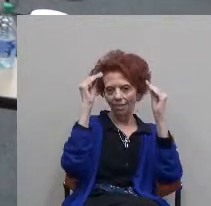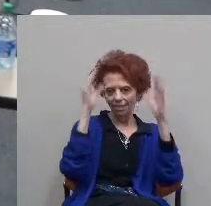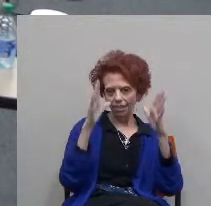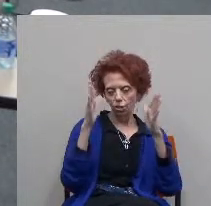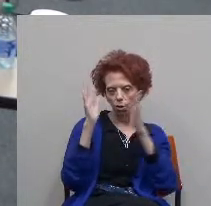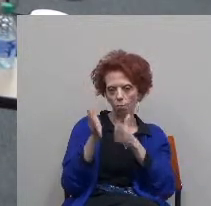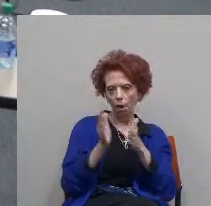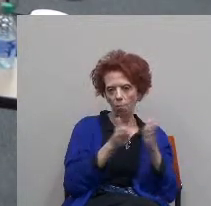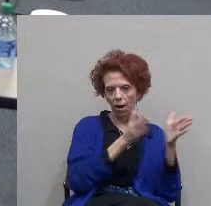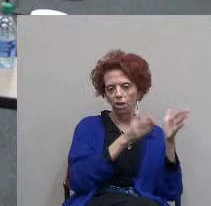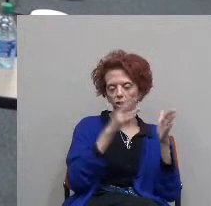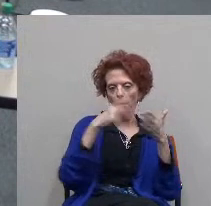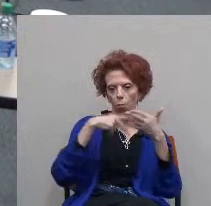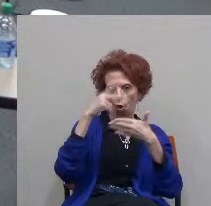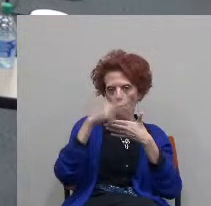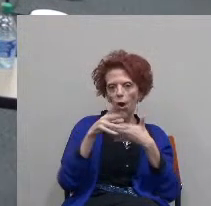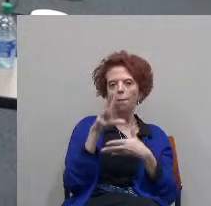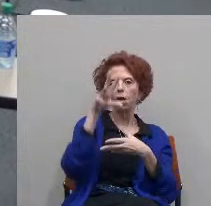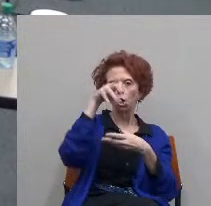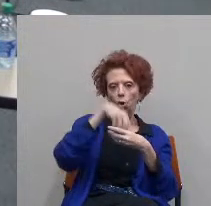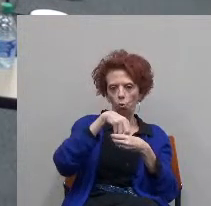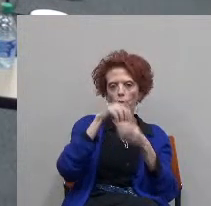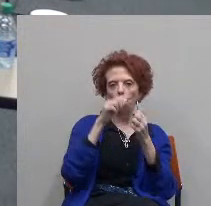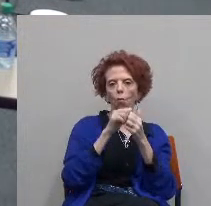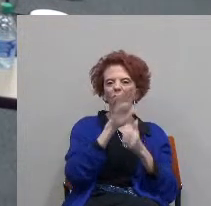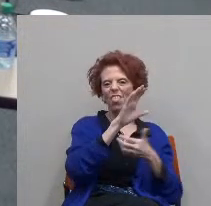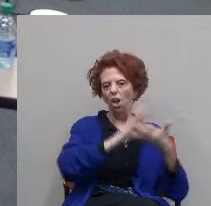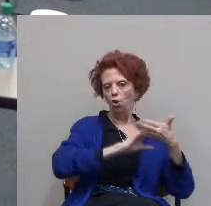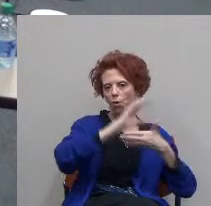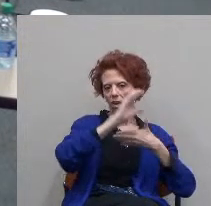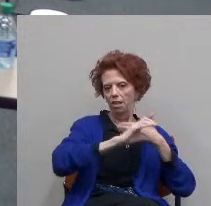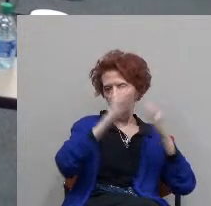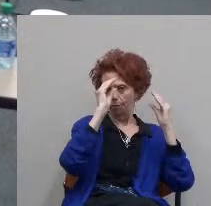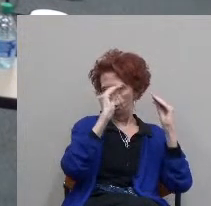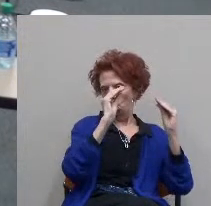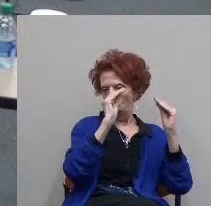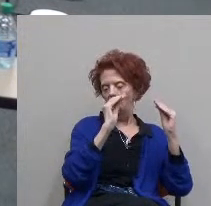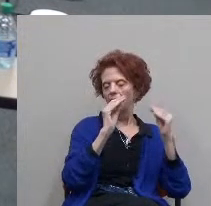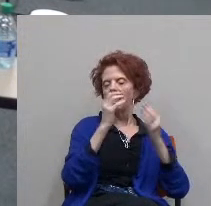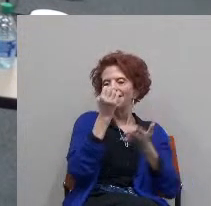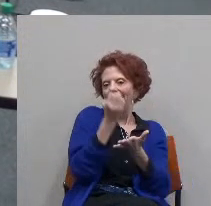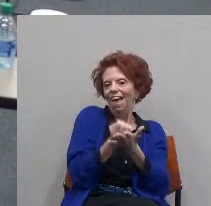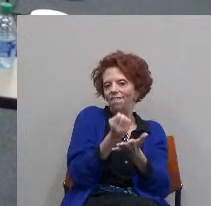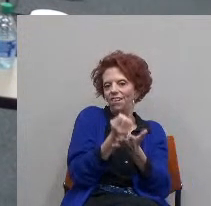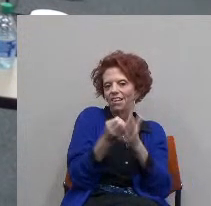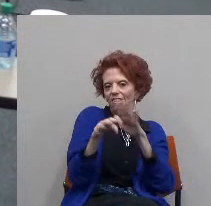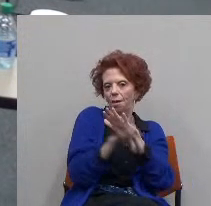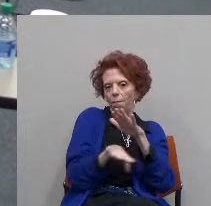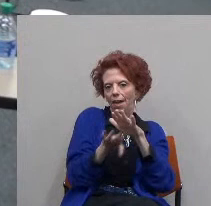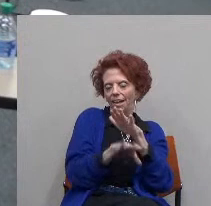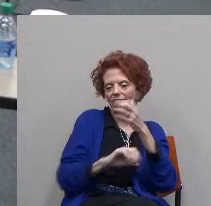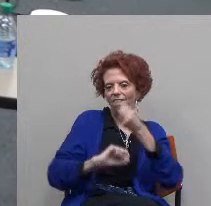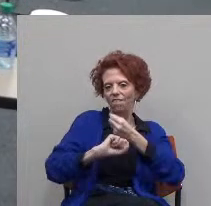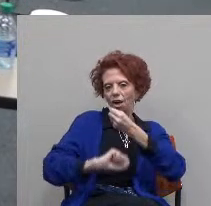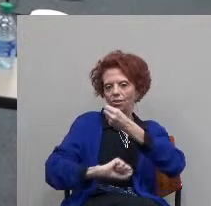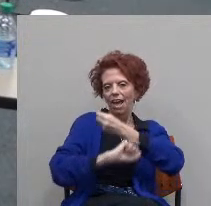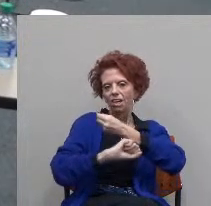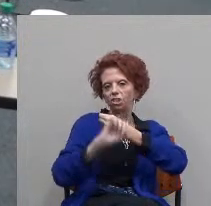prep programs, that this would be included in their curriculum to be taught, which are the evidence-based foundations of math.